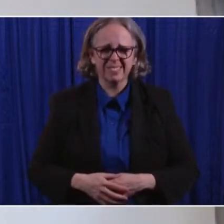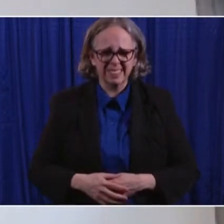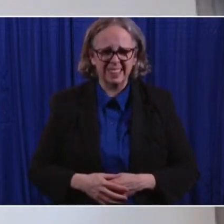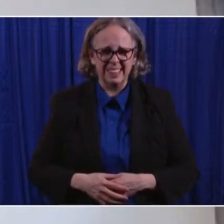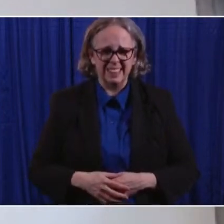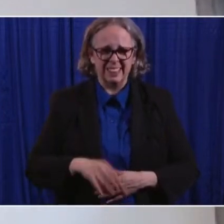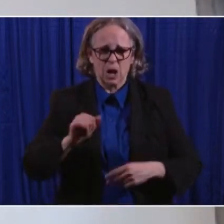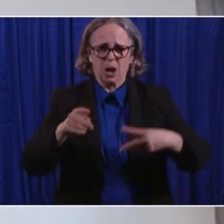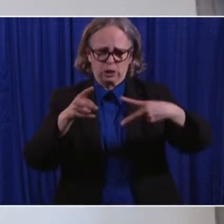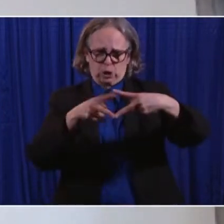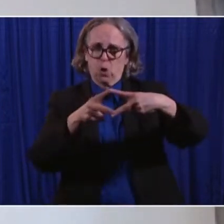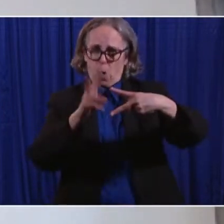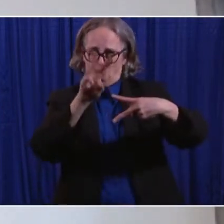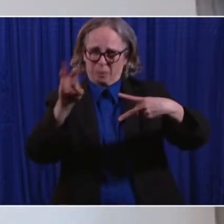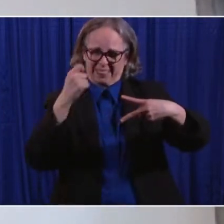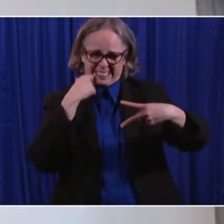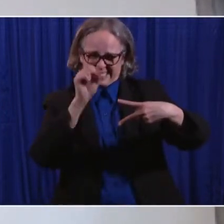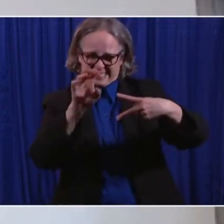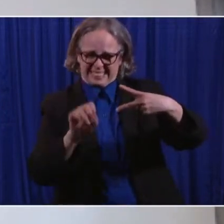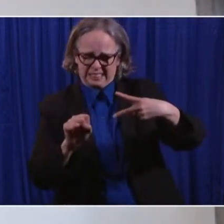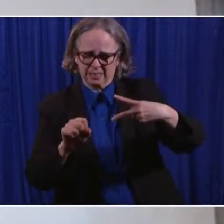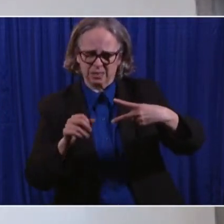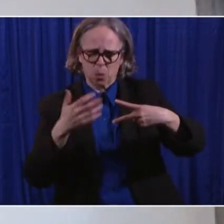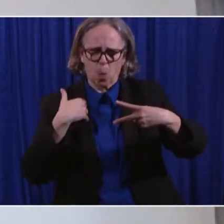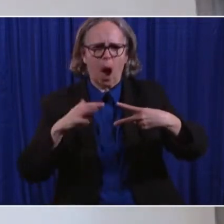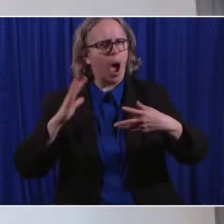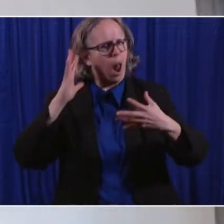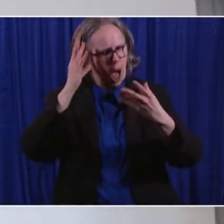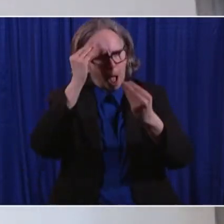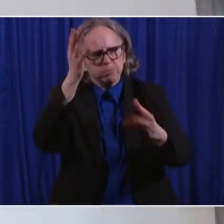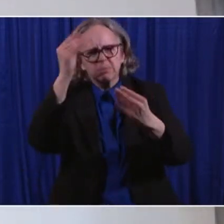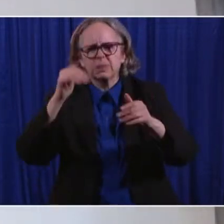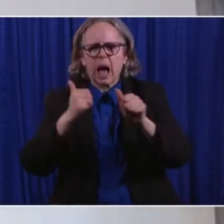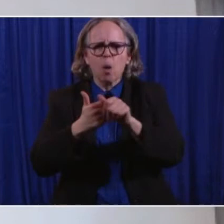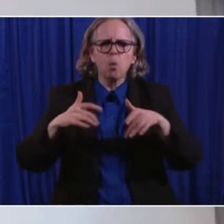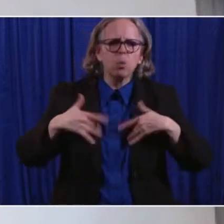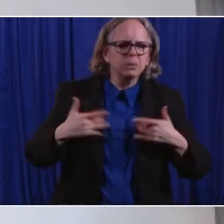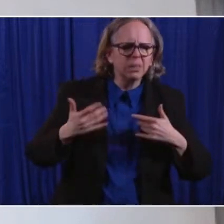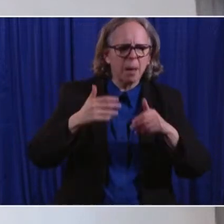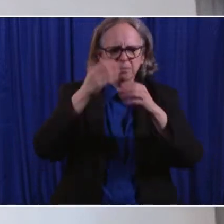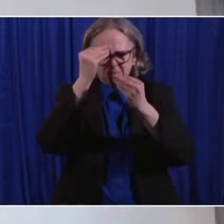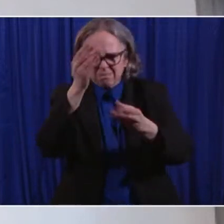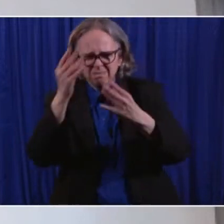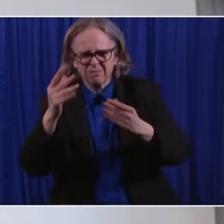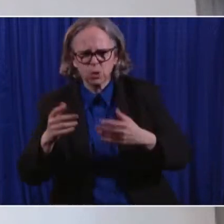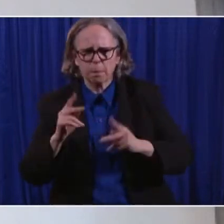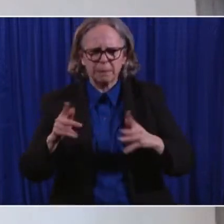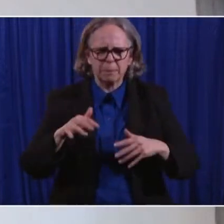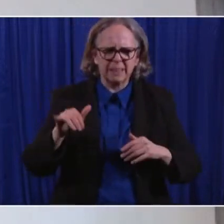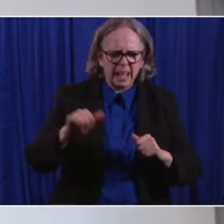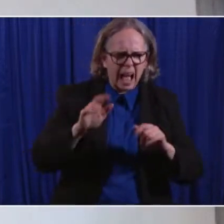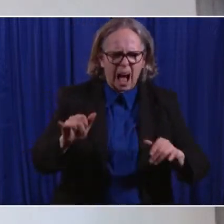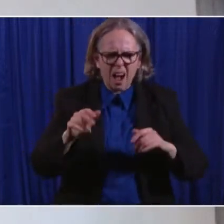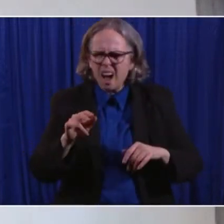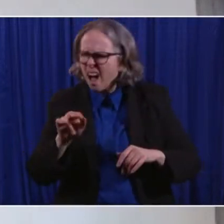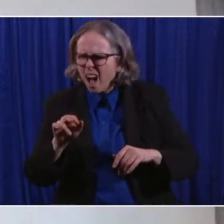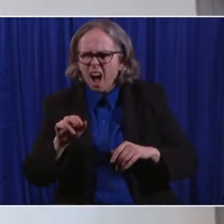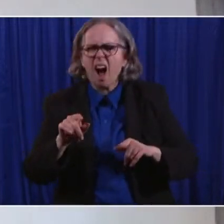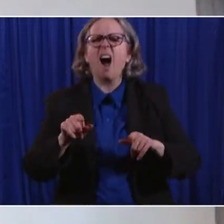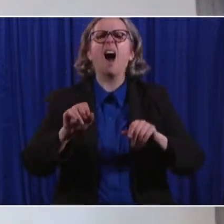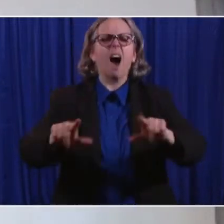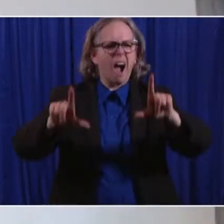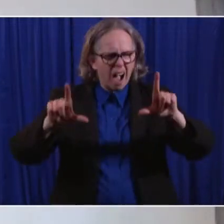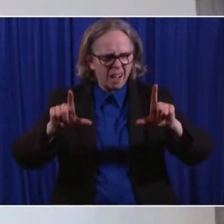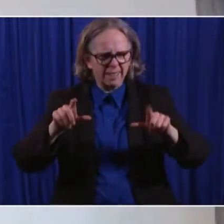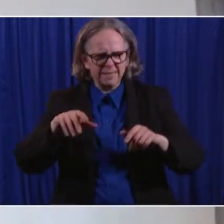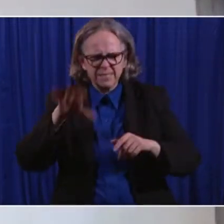our website updated so that people also have a good understanding of exactly where that particular facility is